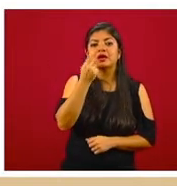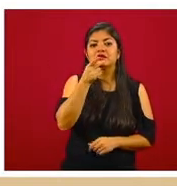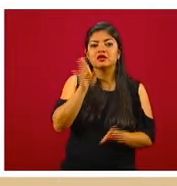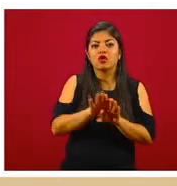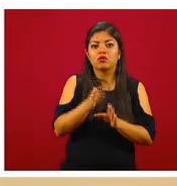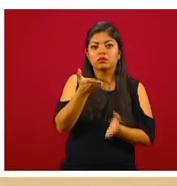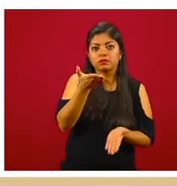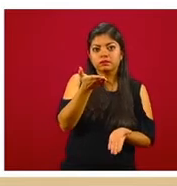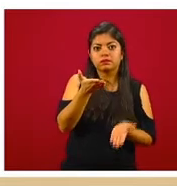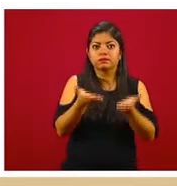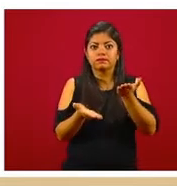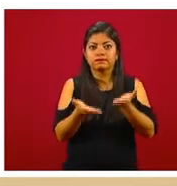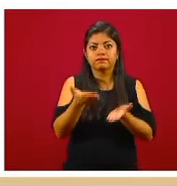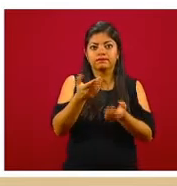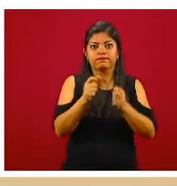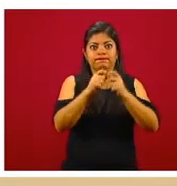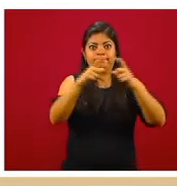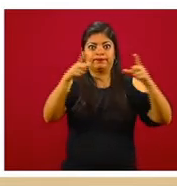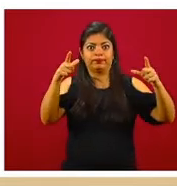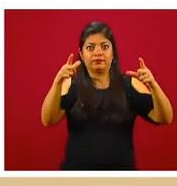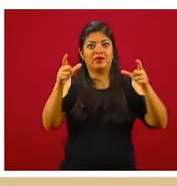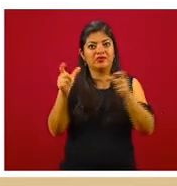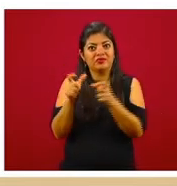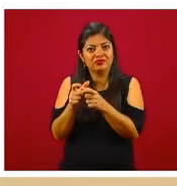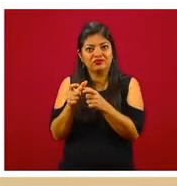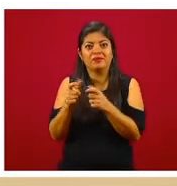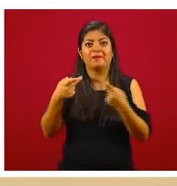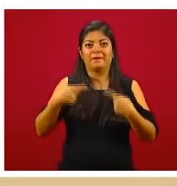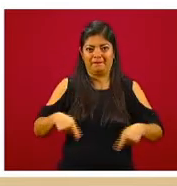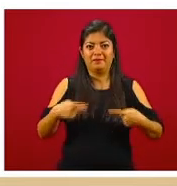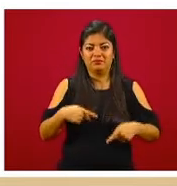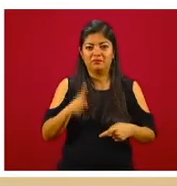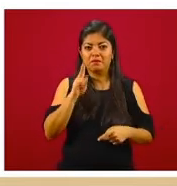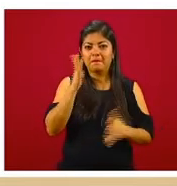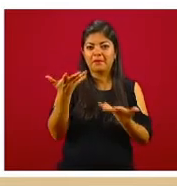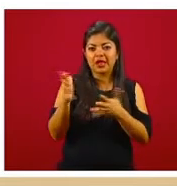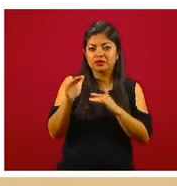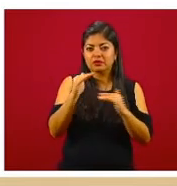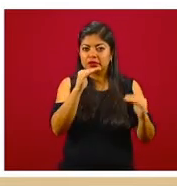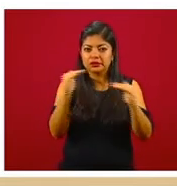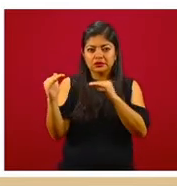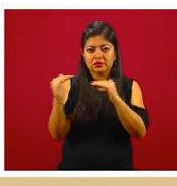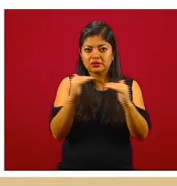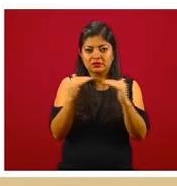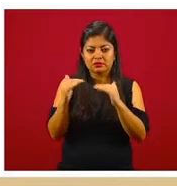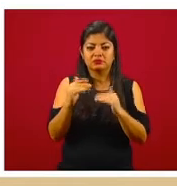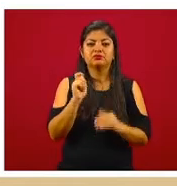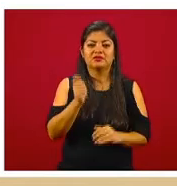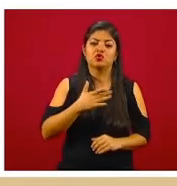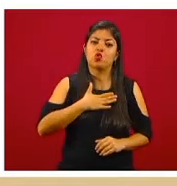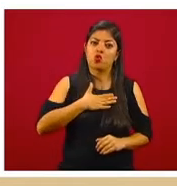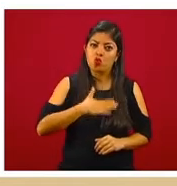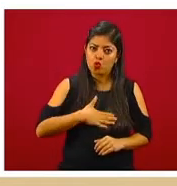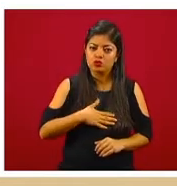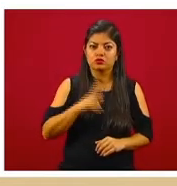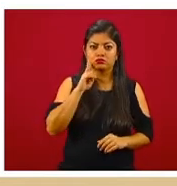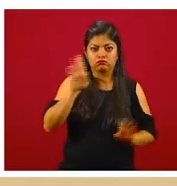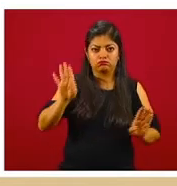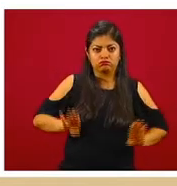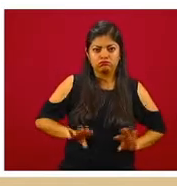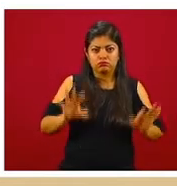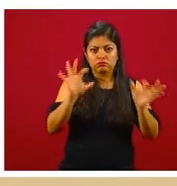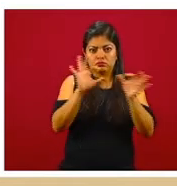the poblaciones de incidence distinto map. tamaño This y allows us poder to compare comparar en within una manera different sizes of equilibrada, population digamos justa, and apropiada,